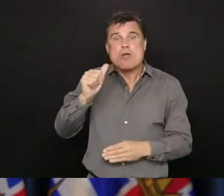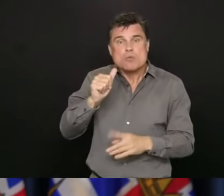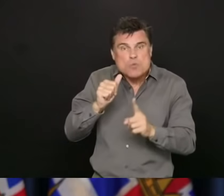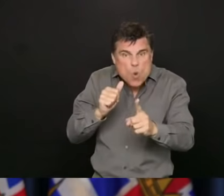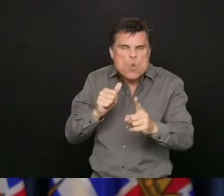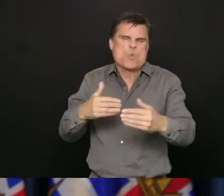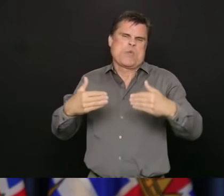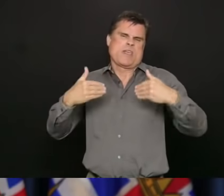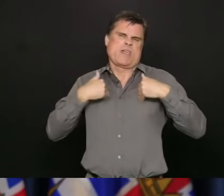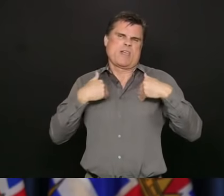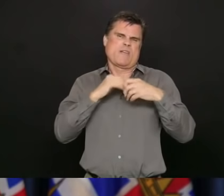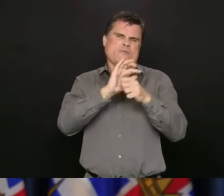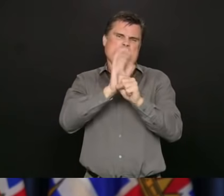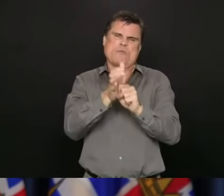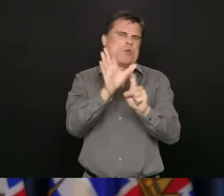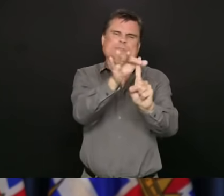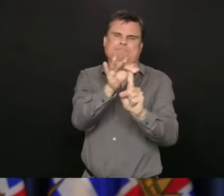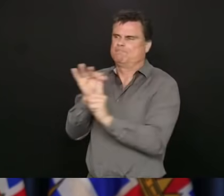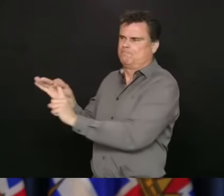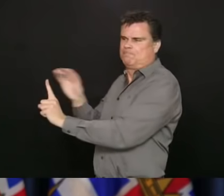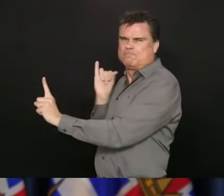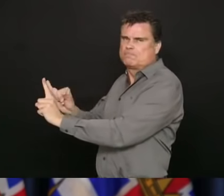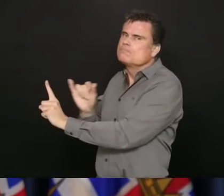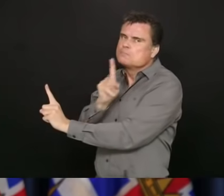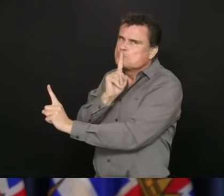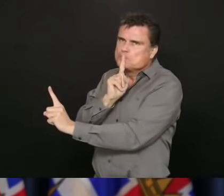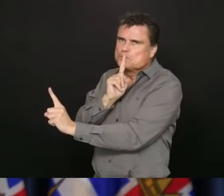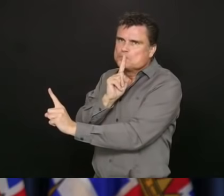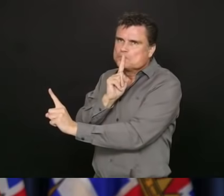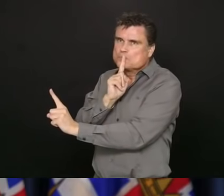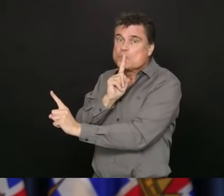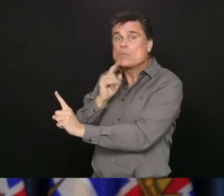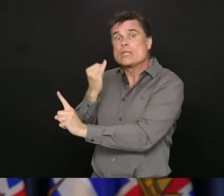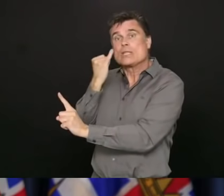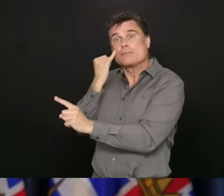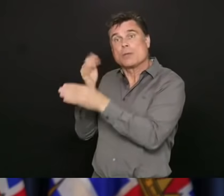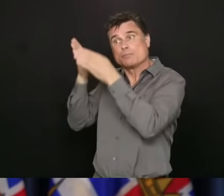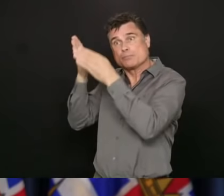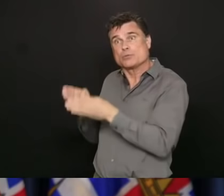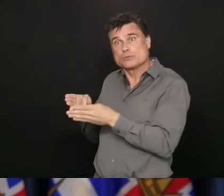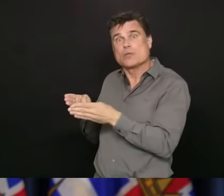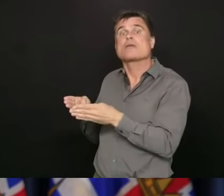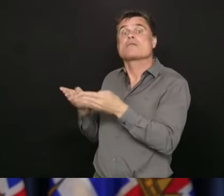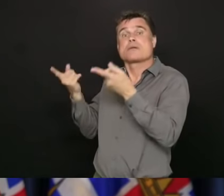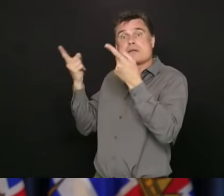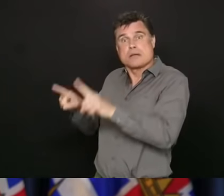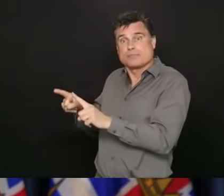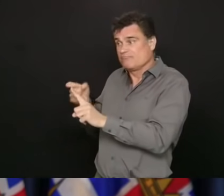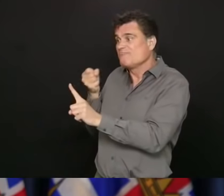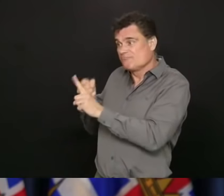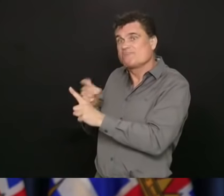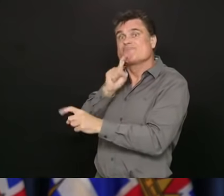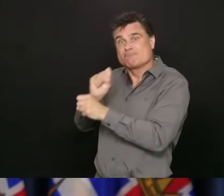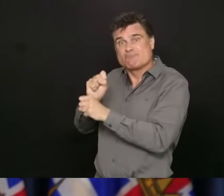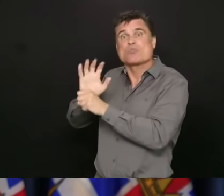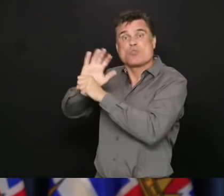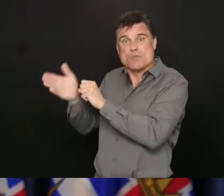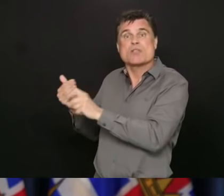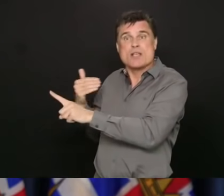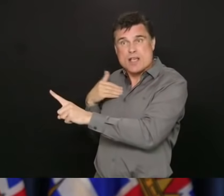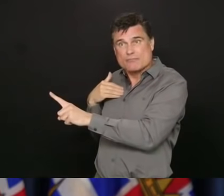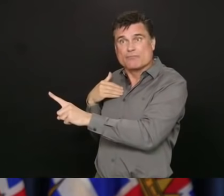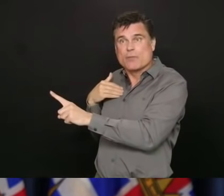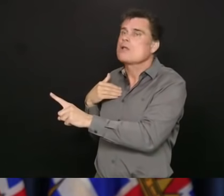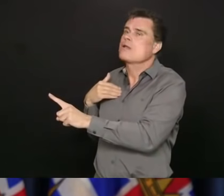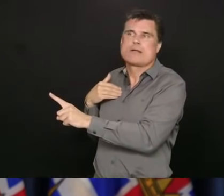there were symptoms, that's a health issue, and that went into another stream. But we'll get you that data as quickly as we can. While I'm on the subject, though, I have to say